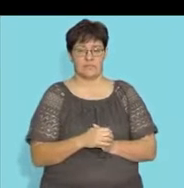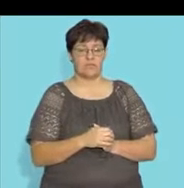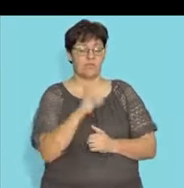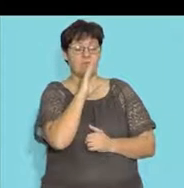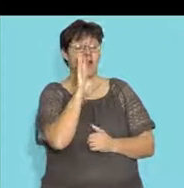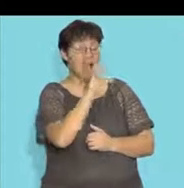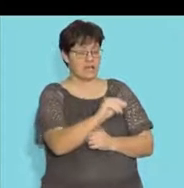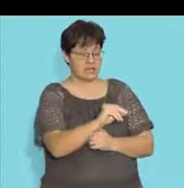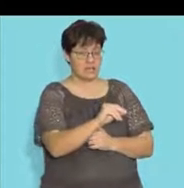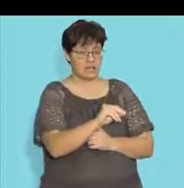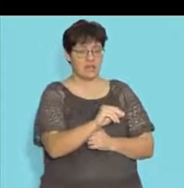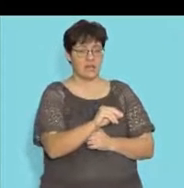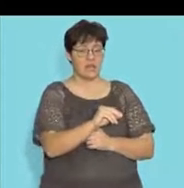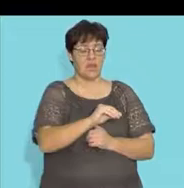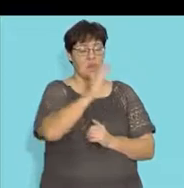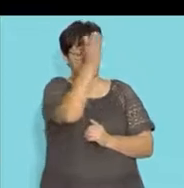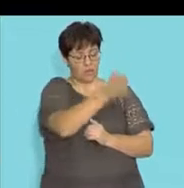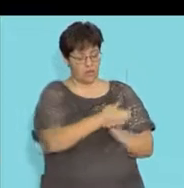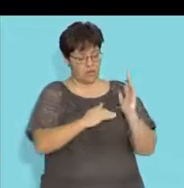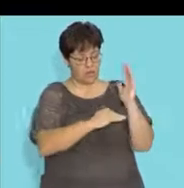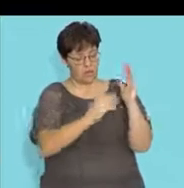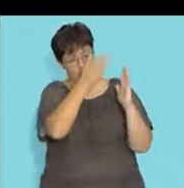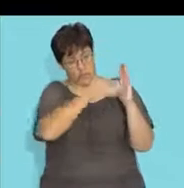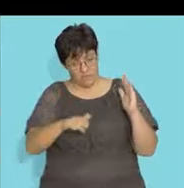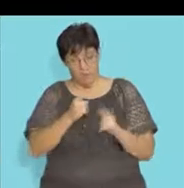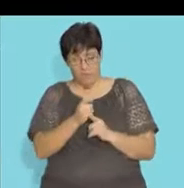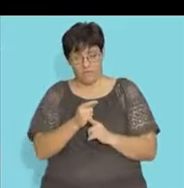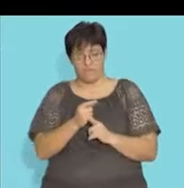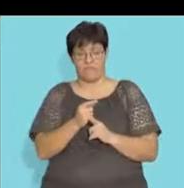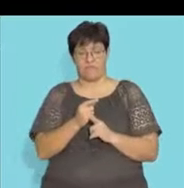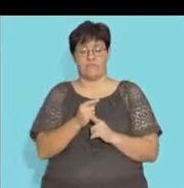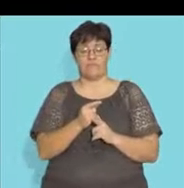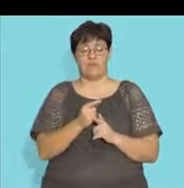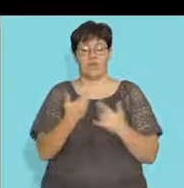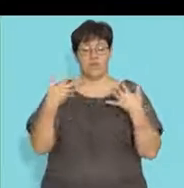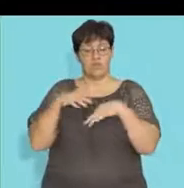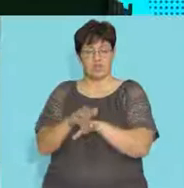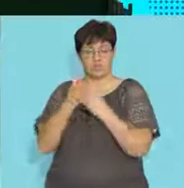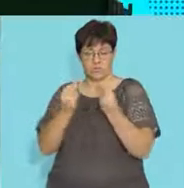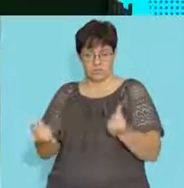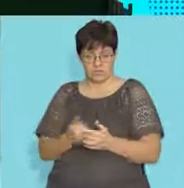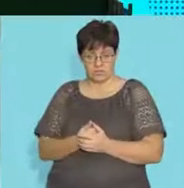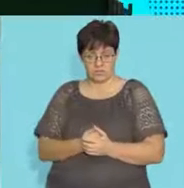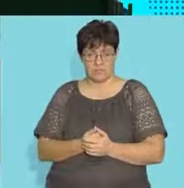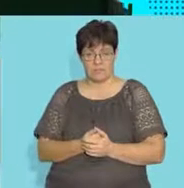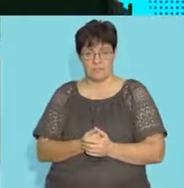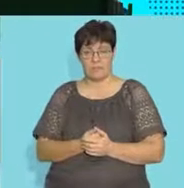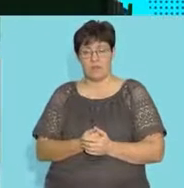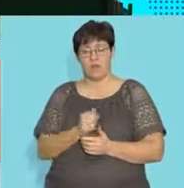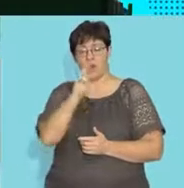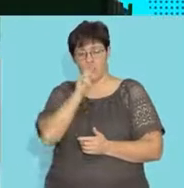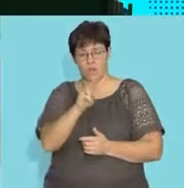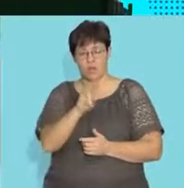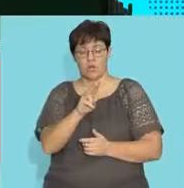Now we ask you to sketch a curve of the pH of the reaction solution, where we will look now